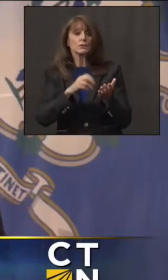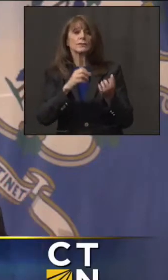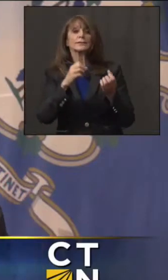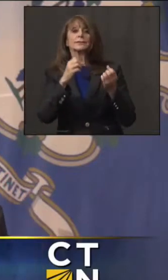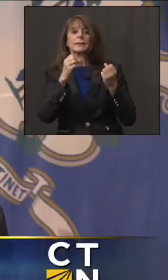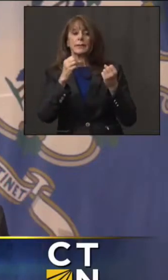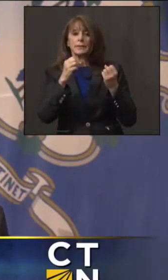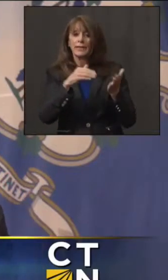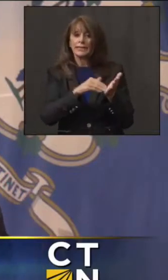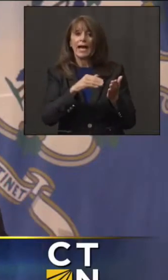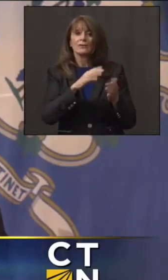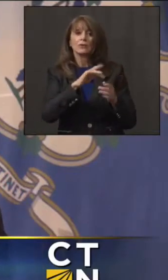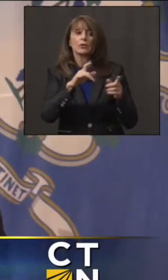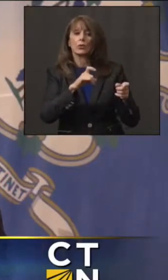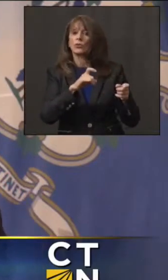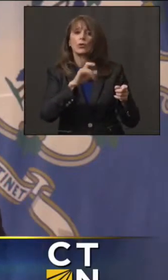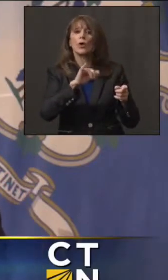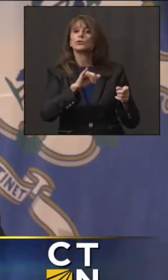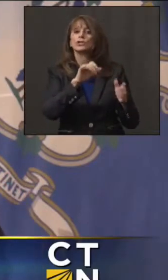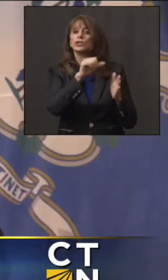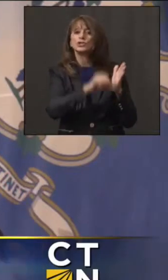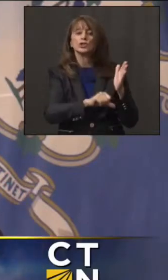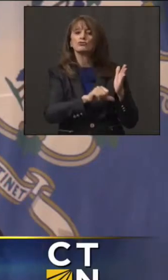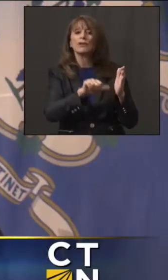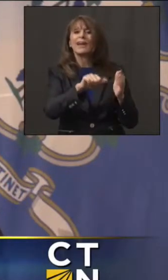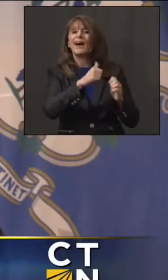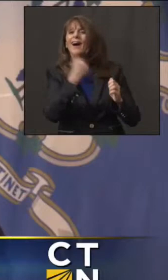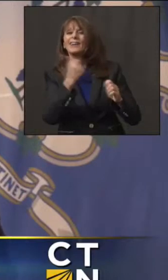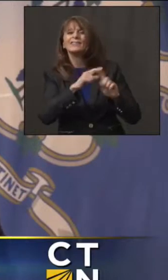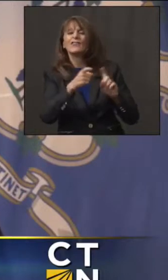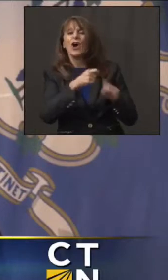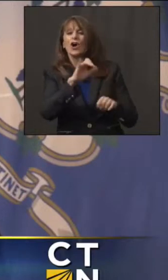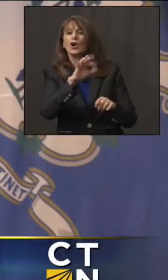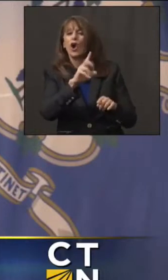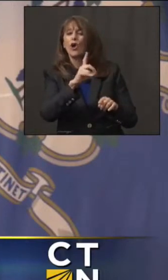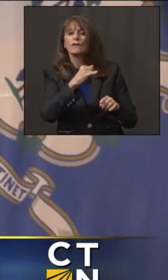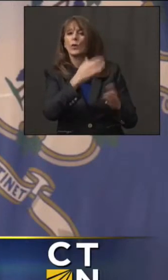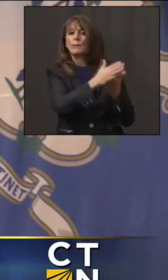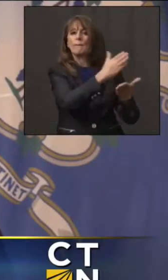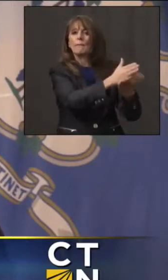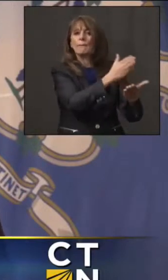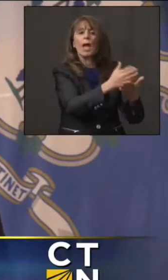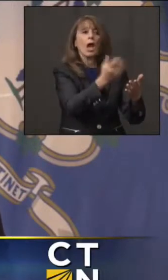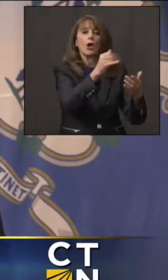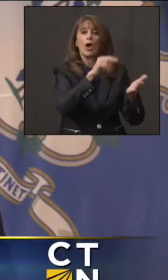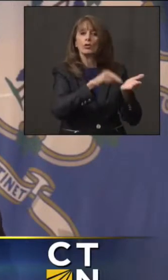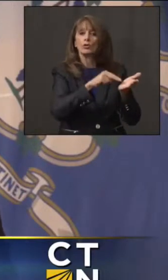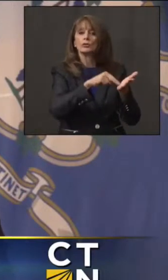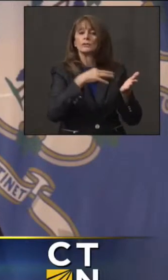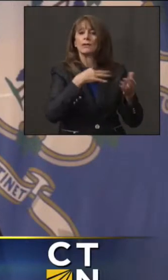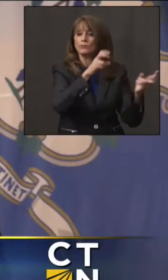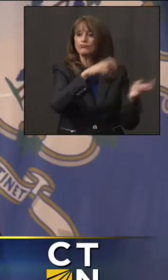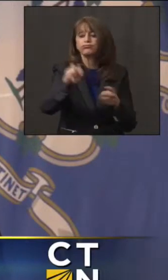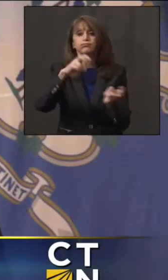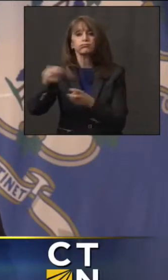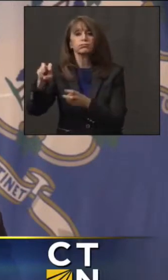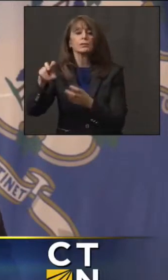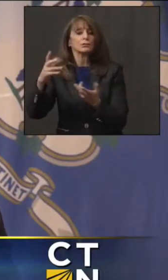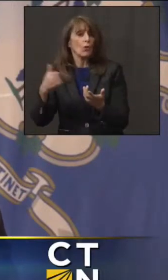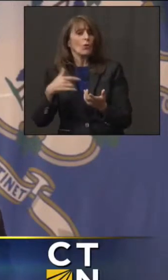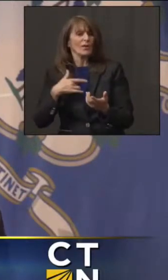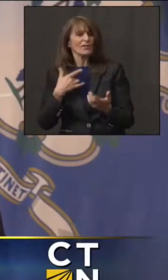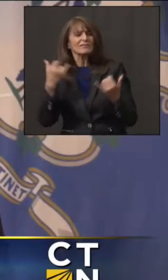by dialing back some of the elective surgeries. So we do have other ways that we can remediate this